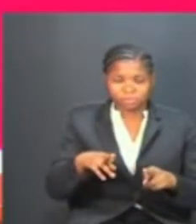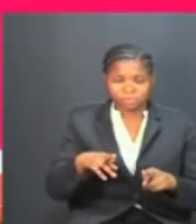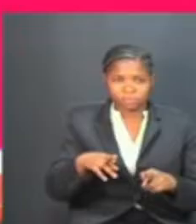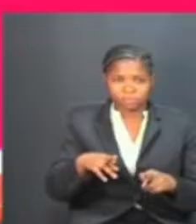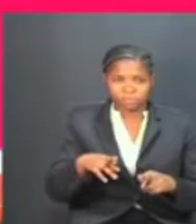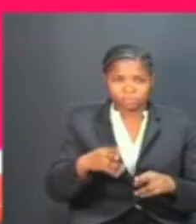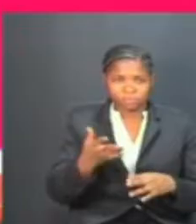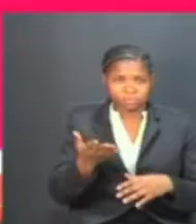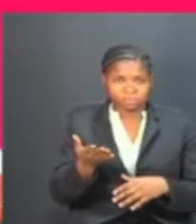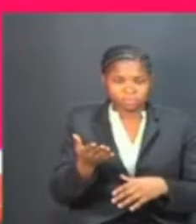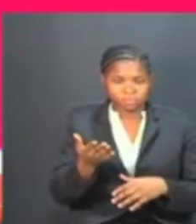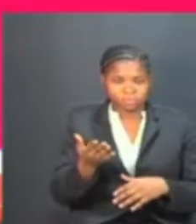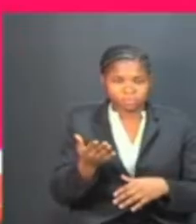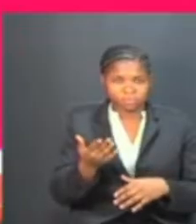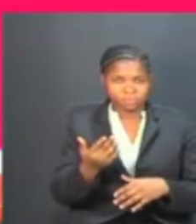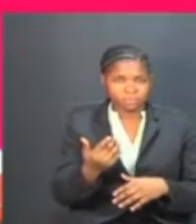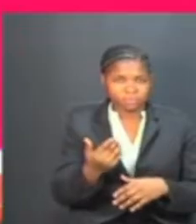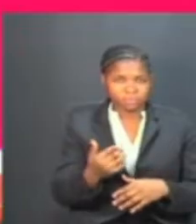The current